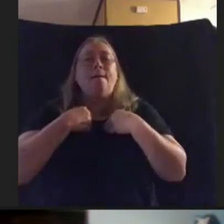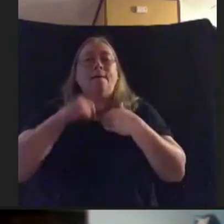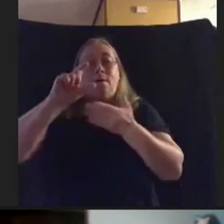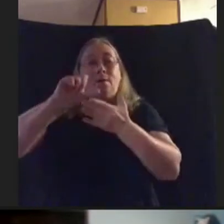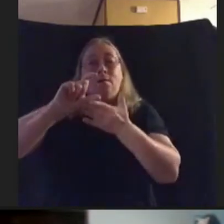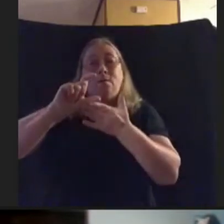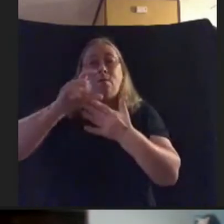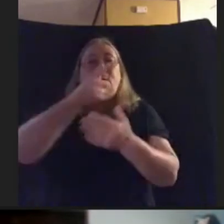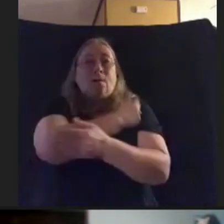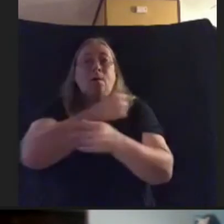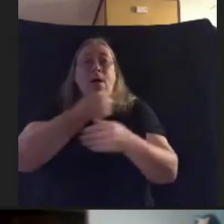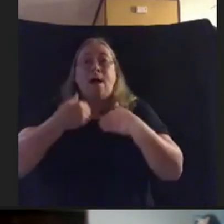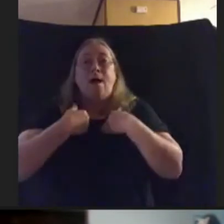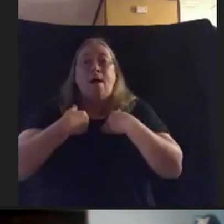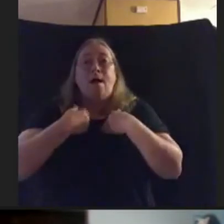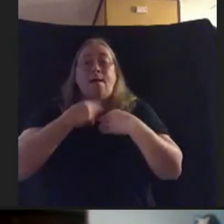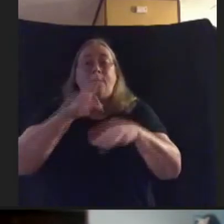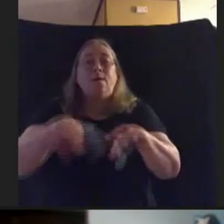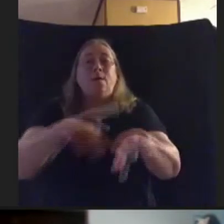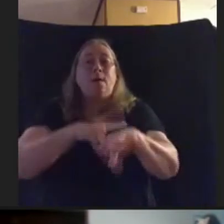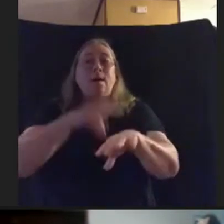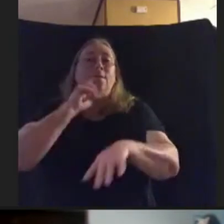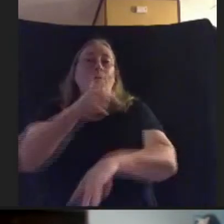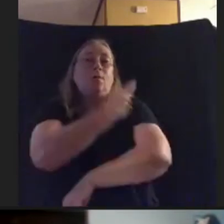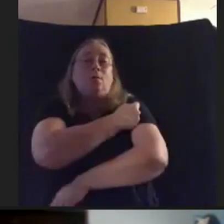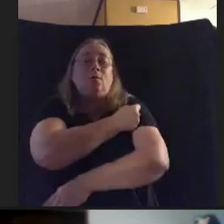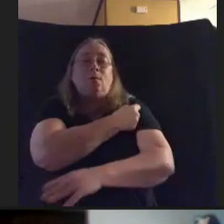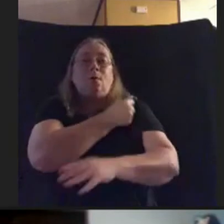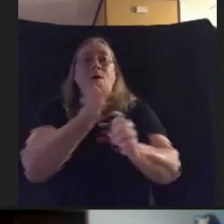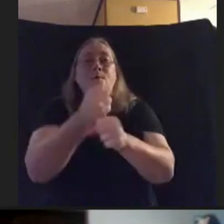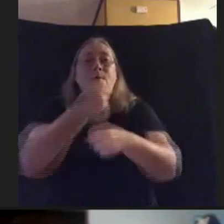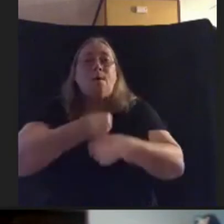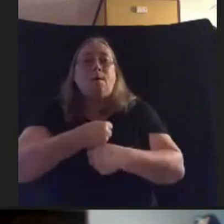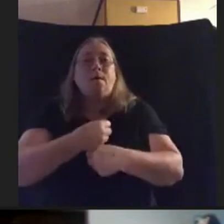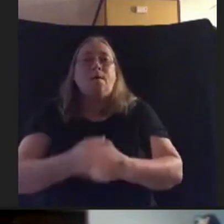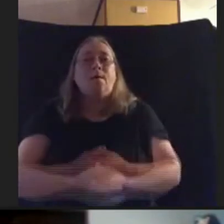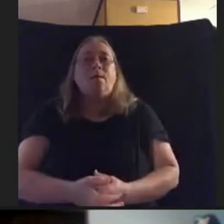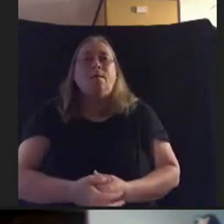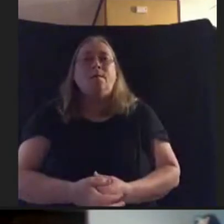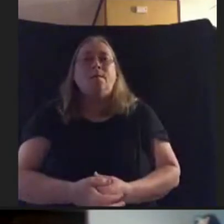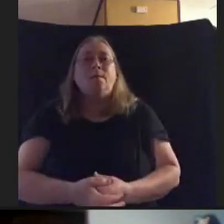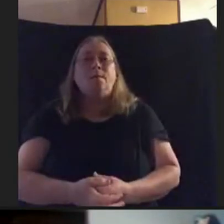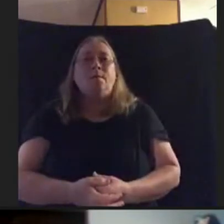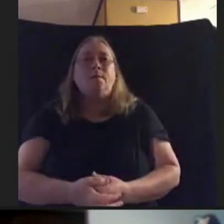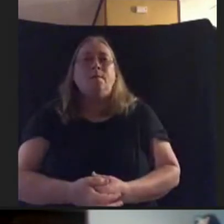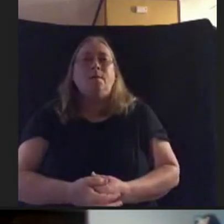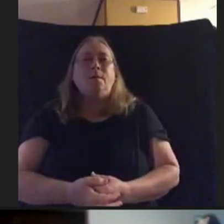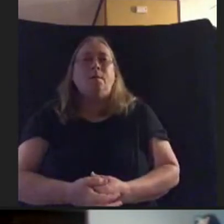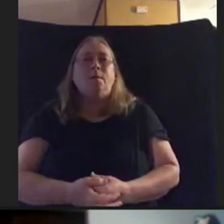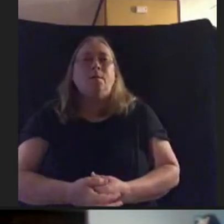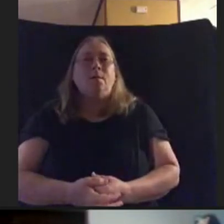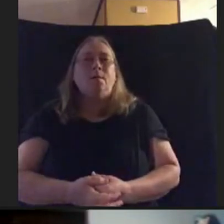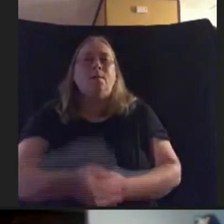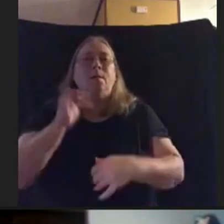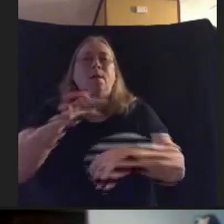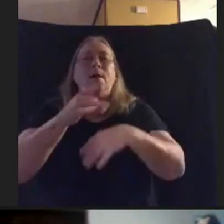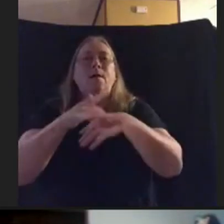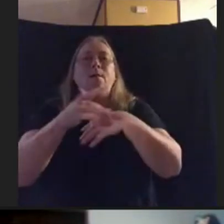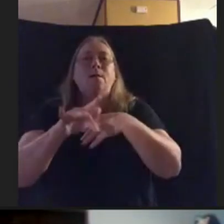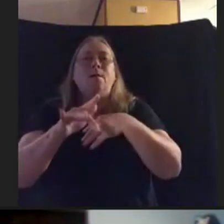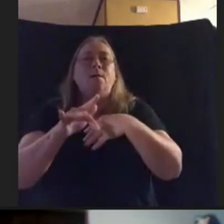natural bottleneck for vaccine production. Right? We're not going to see a doubling of vaccine availability anytime real